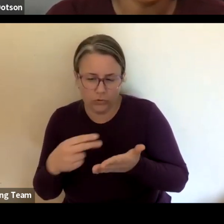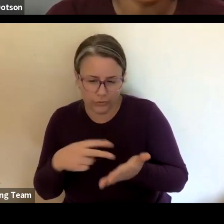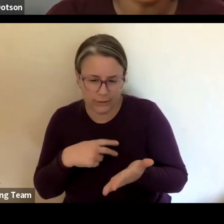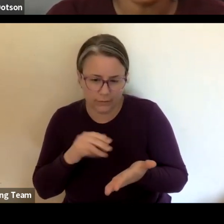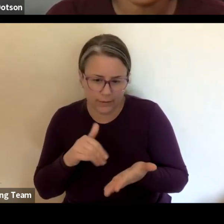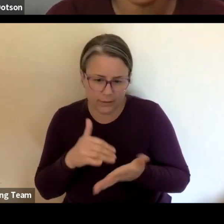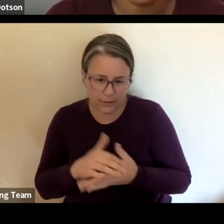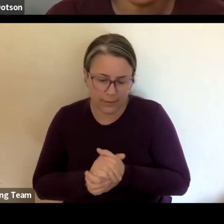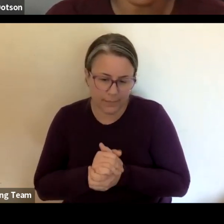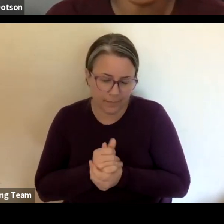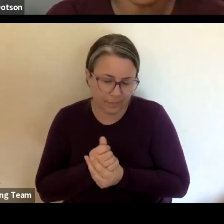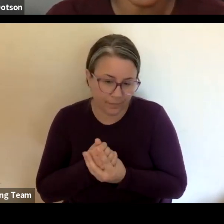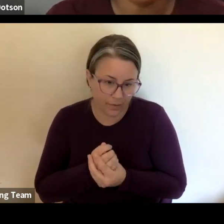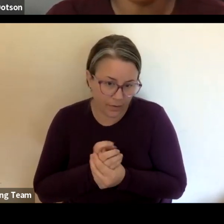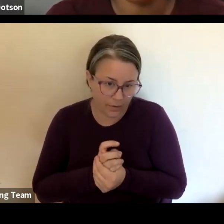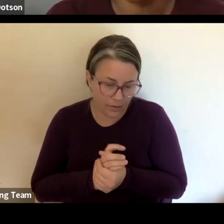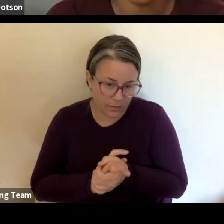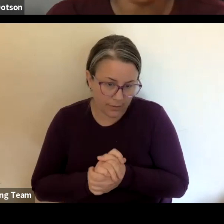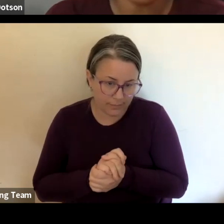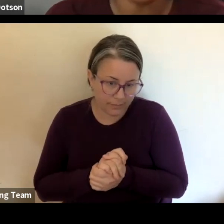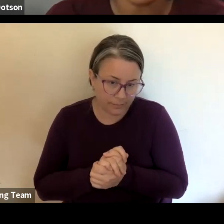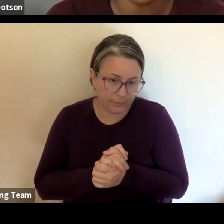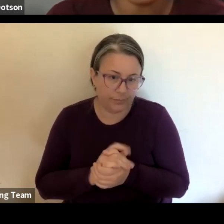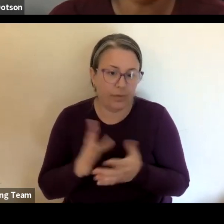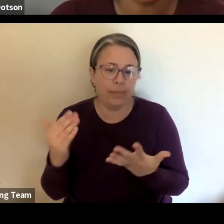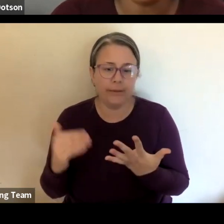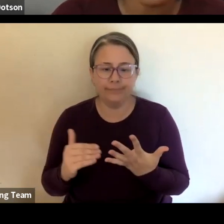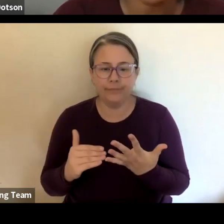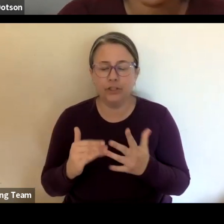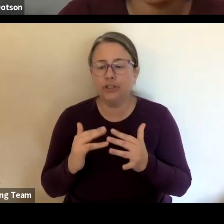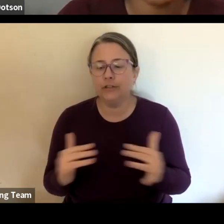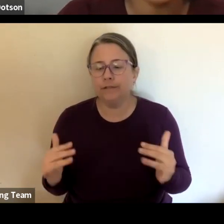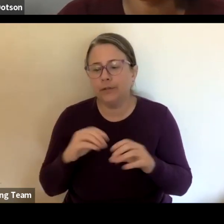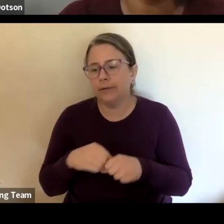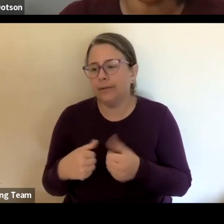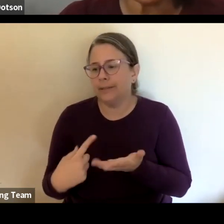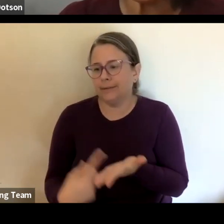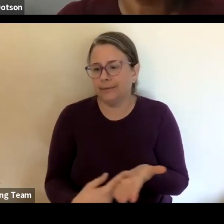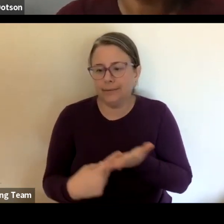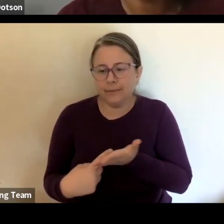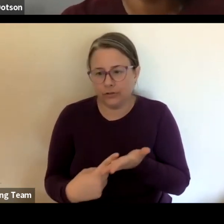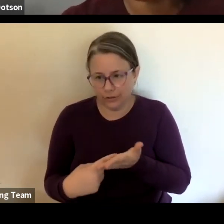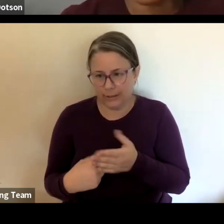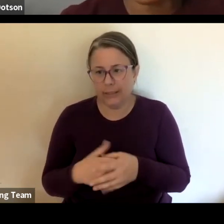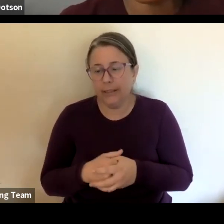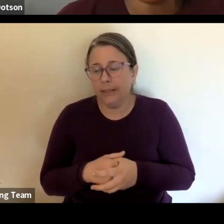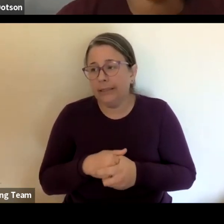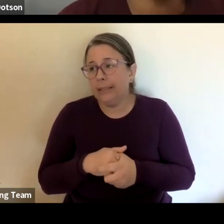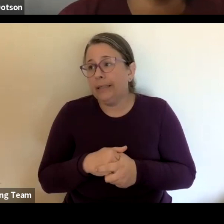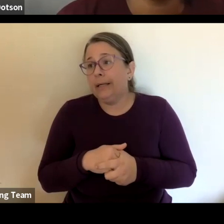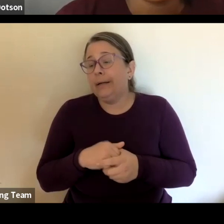our discussion sections. Does that mean that every discussion section needs to have 5 paragraphs talking about every aspect of